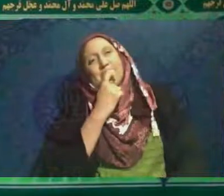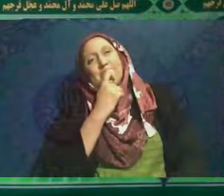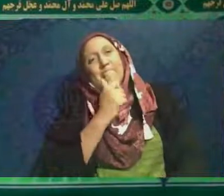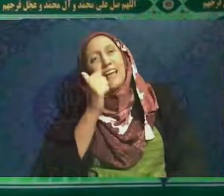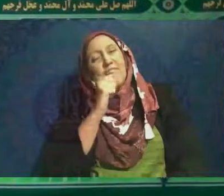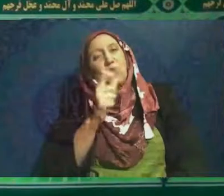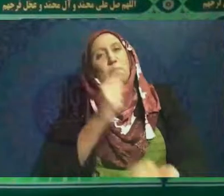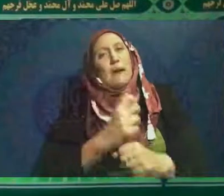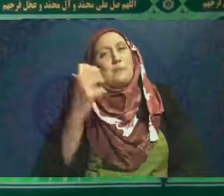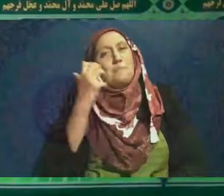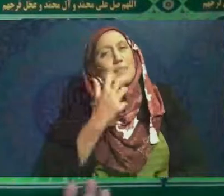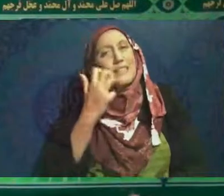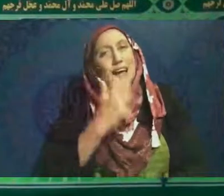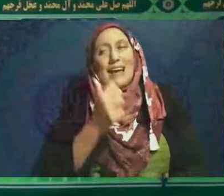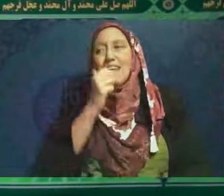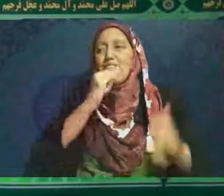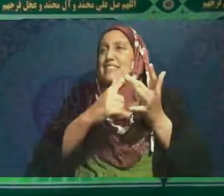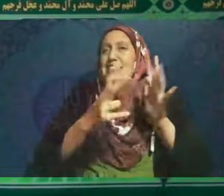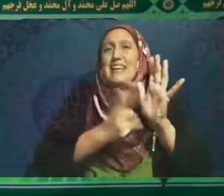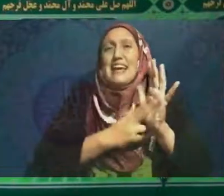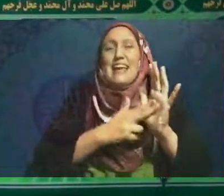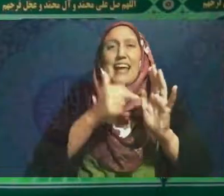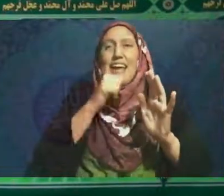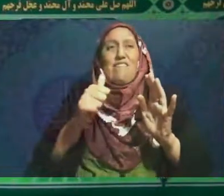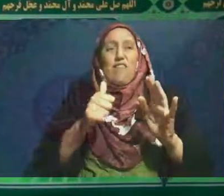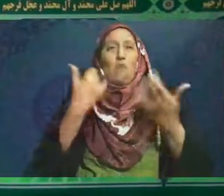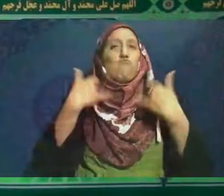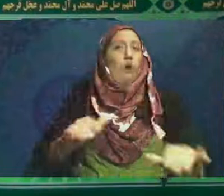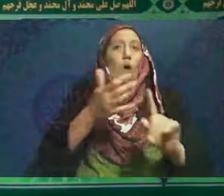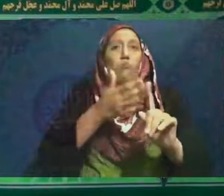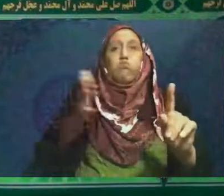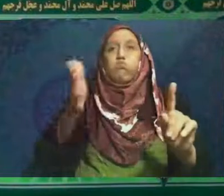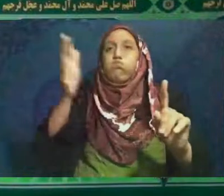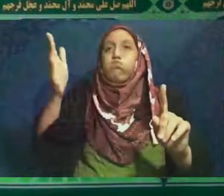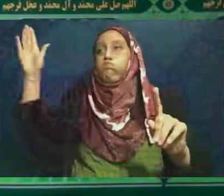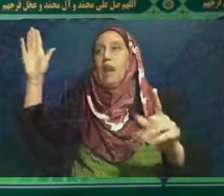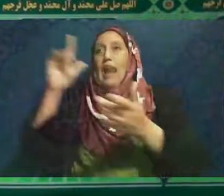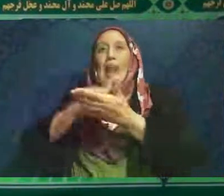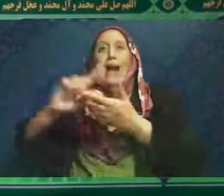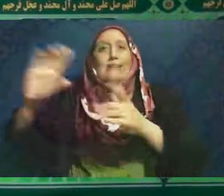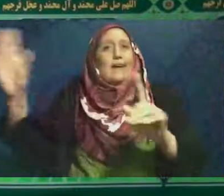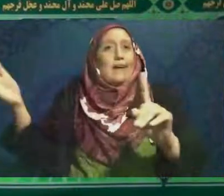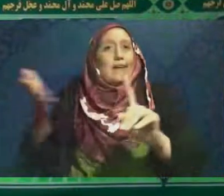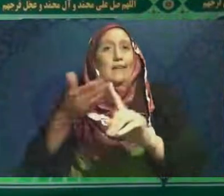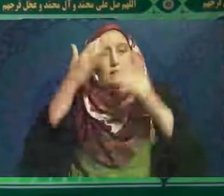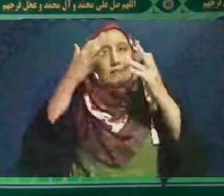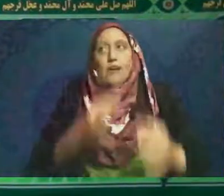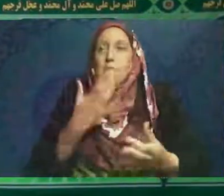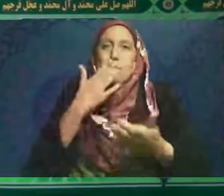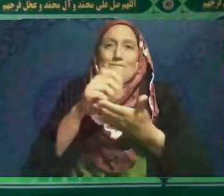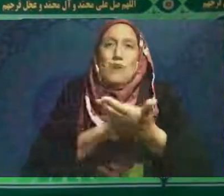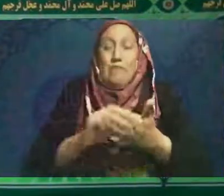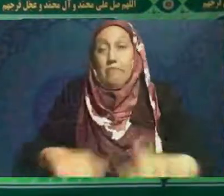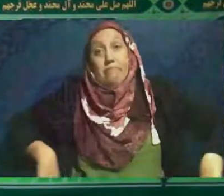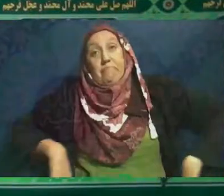your life, tough luck. Why should I accept your repentance? Why should I accept you back? No. The gracious God says